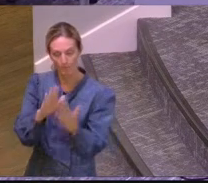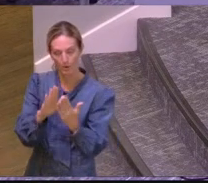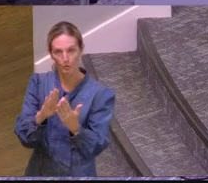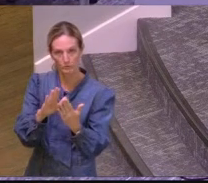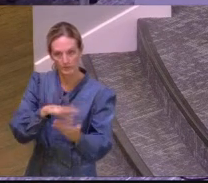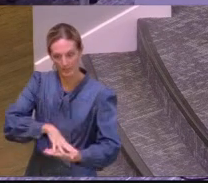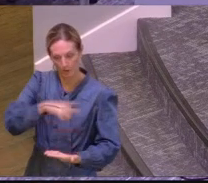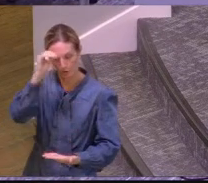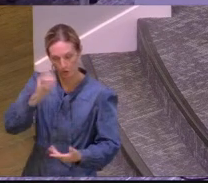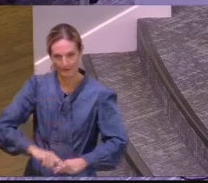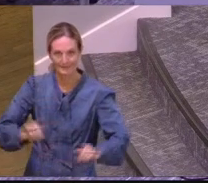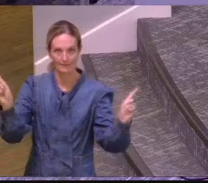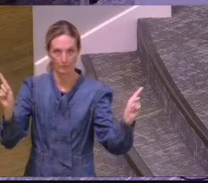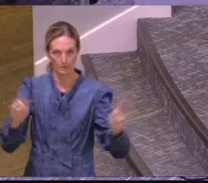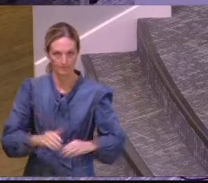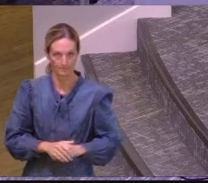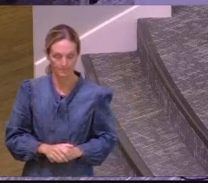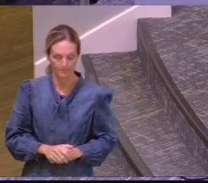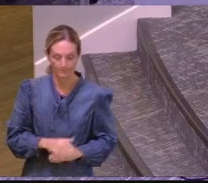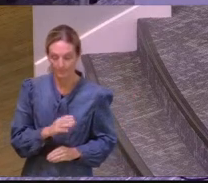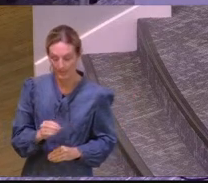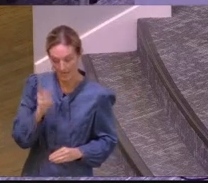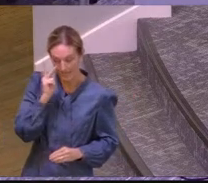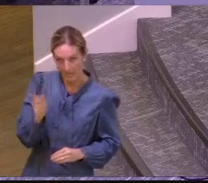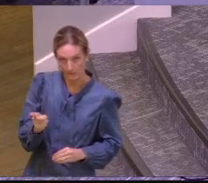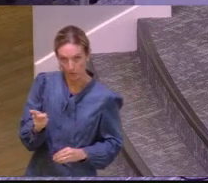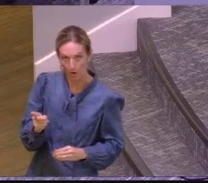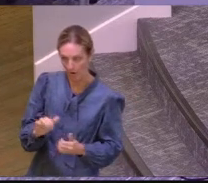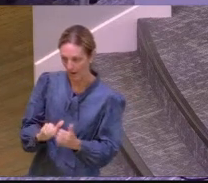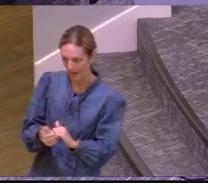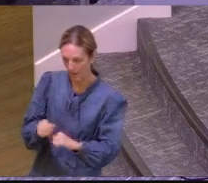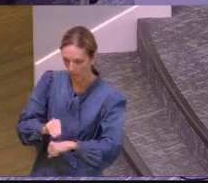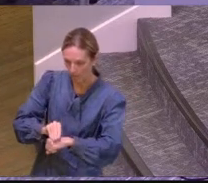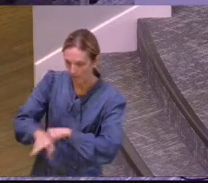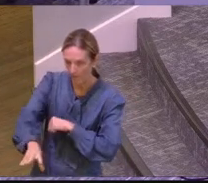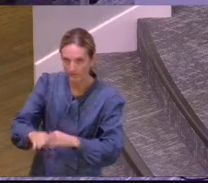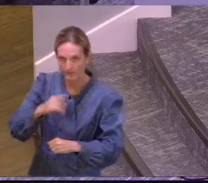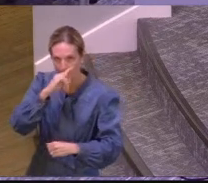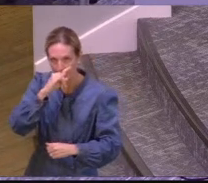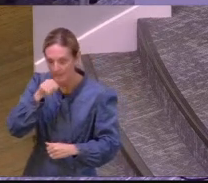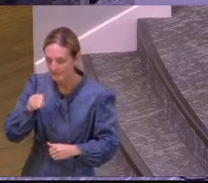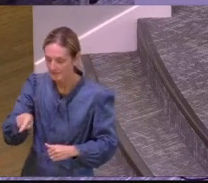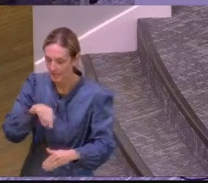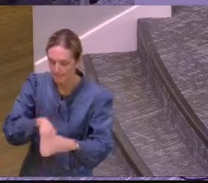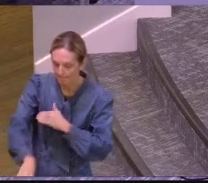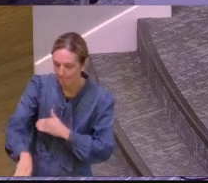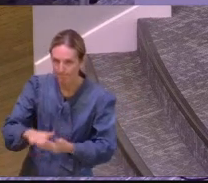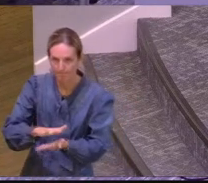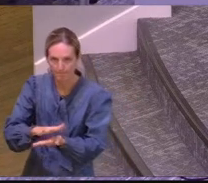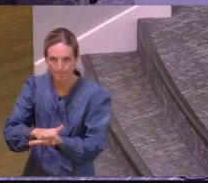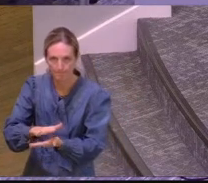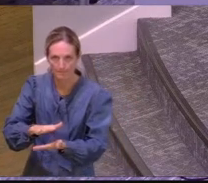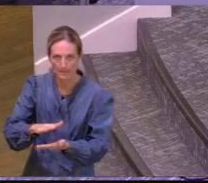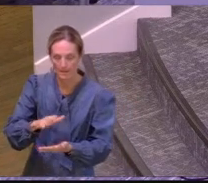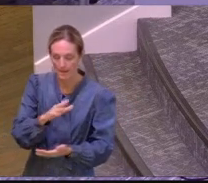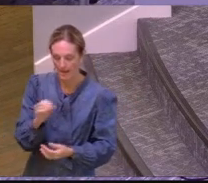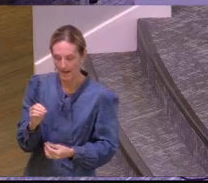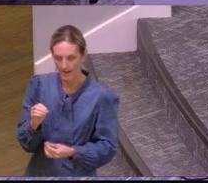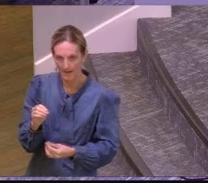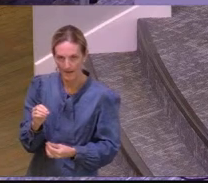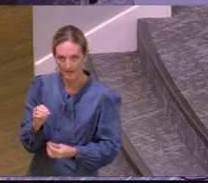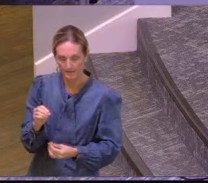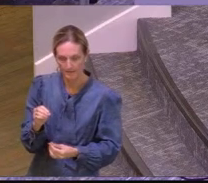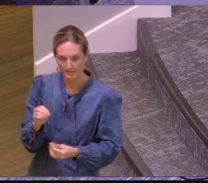differently. And I saw what it did for kids and how they bought into their learning and they were tricked into